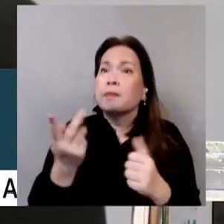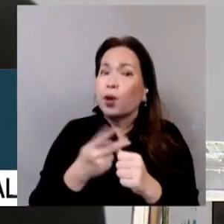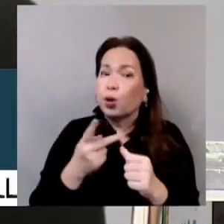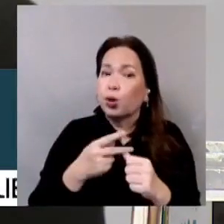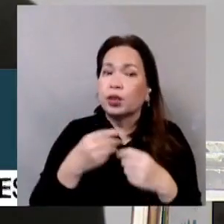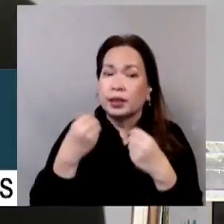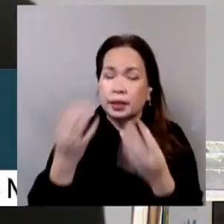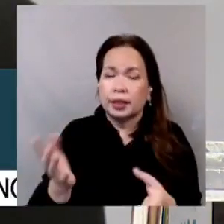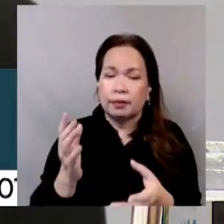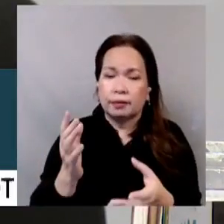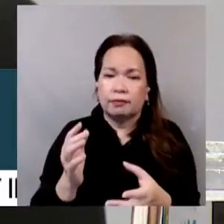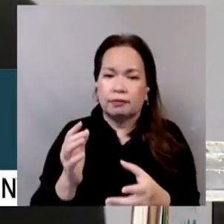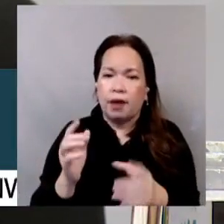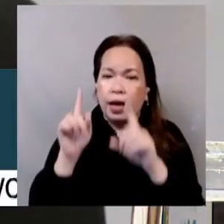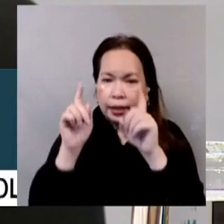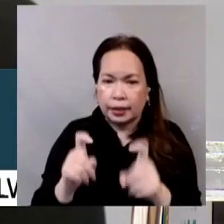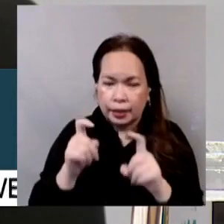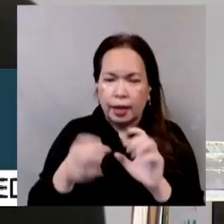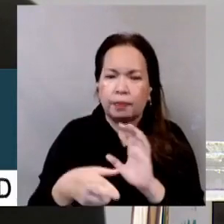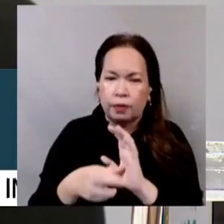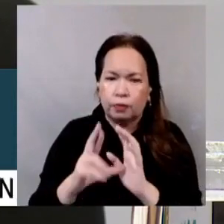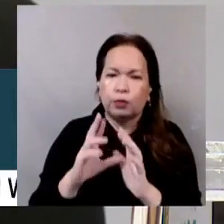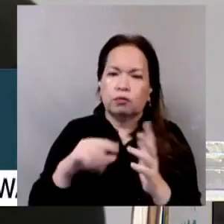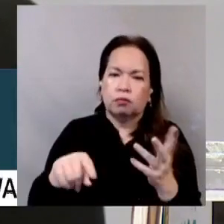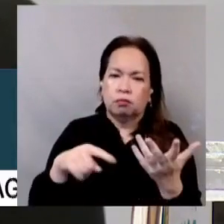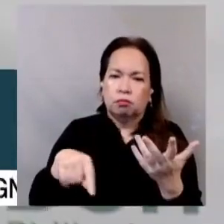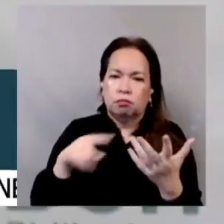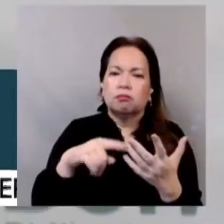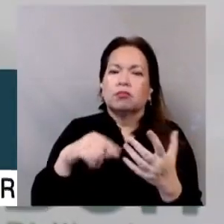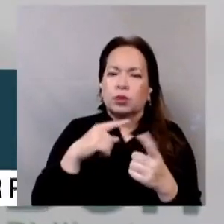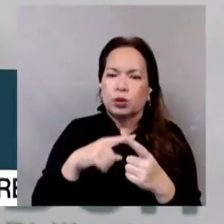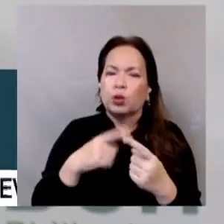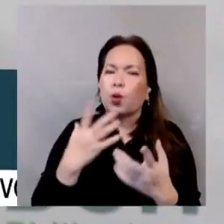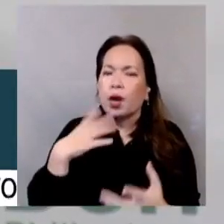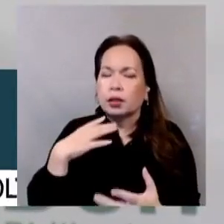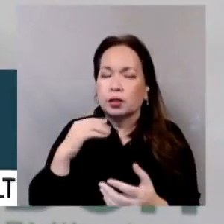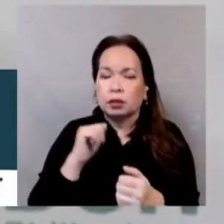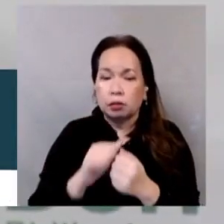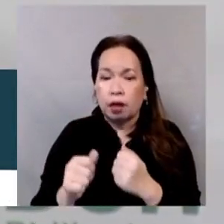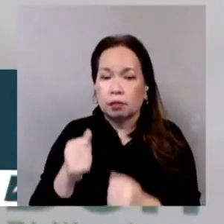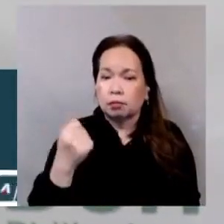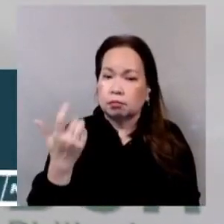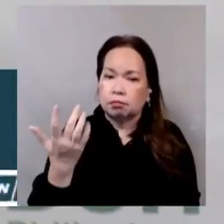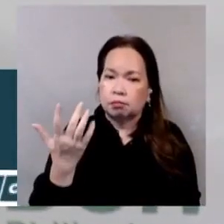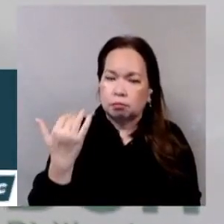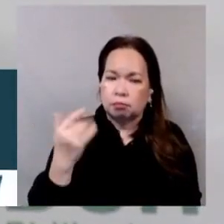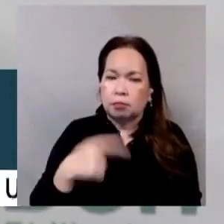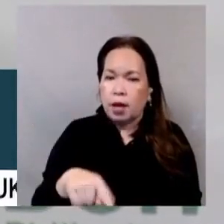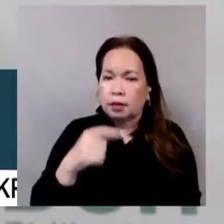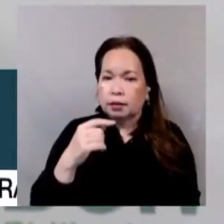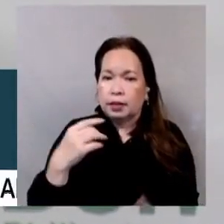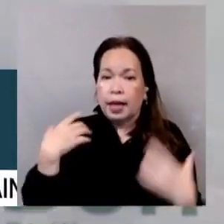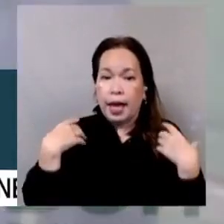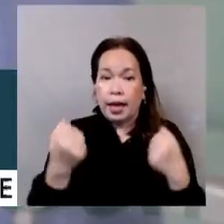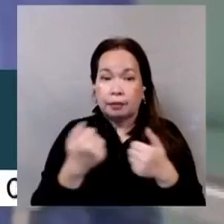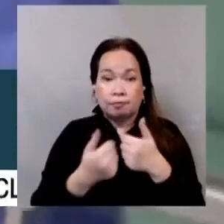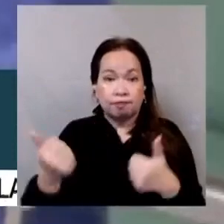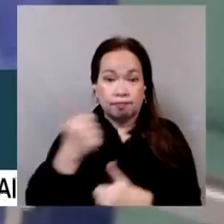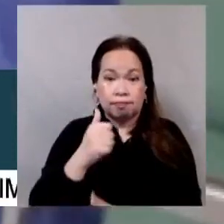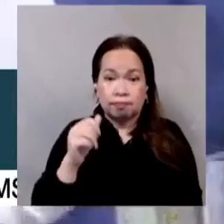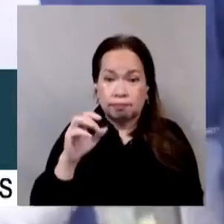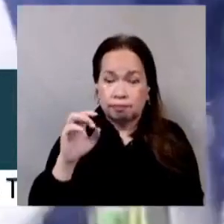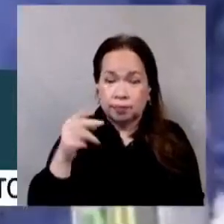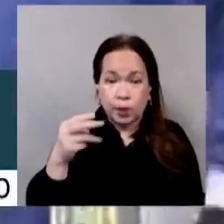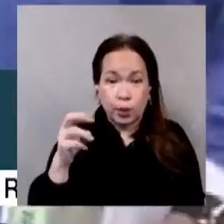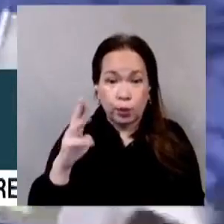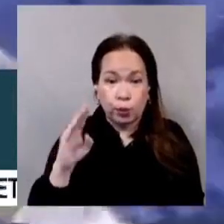already there and they are just waiting for their chance to pass. Health Secretary Teodoro Herbosa supports the move, which aims to help